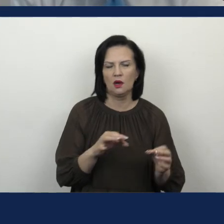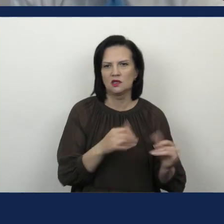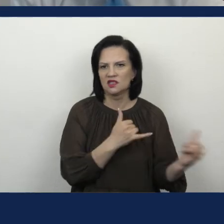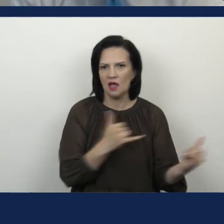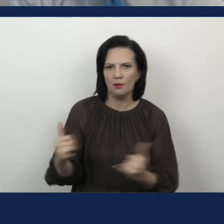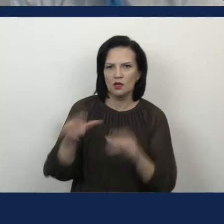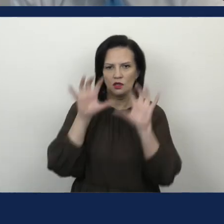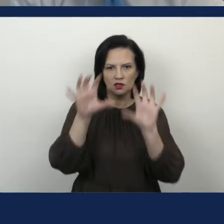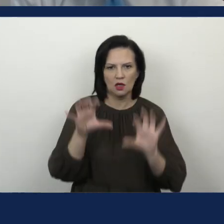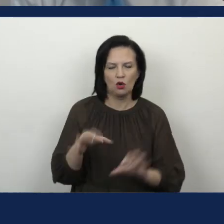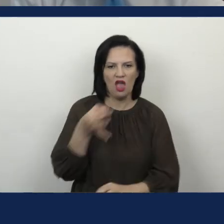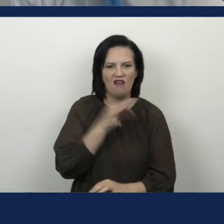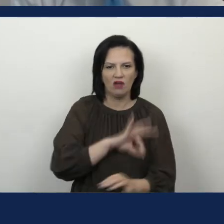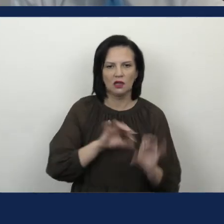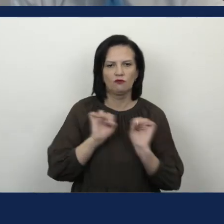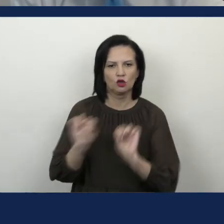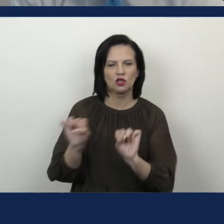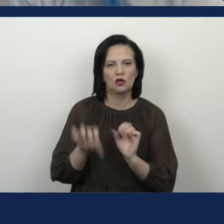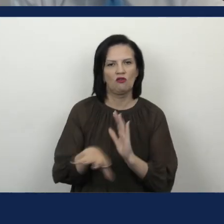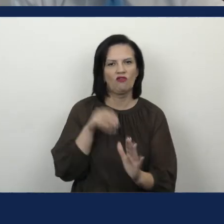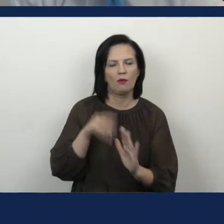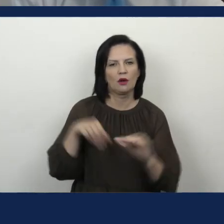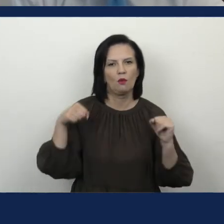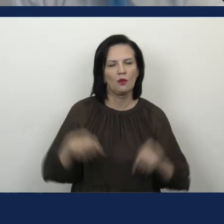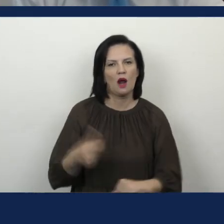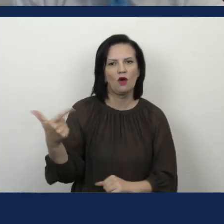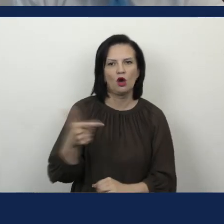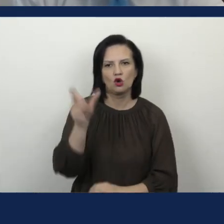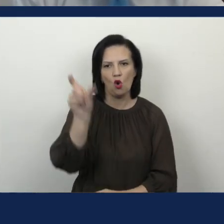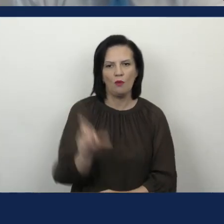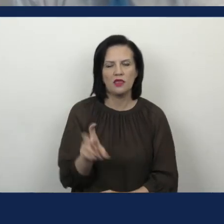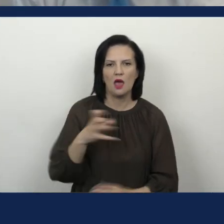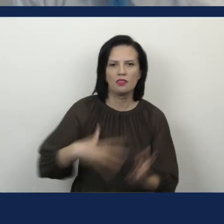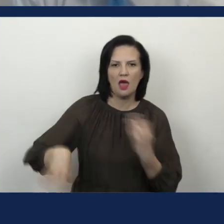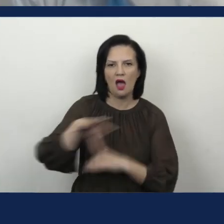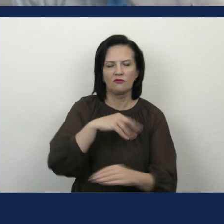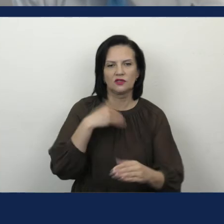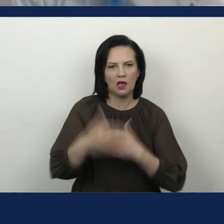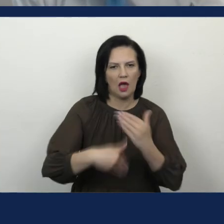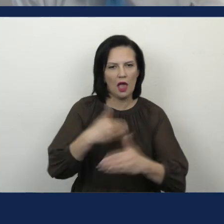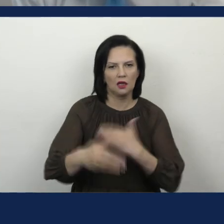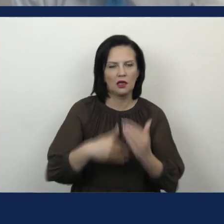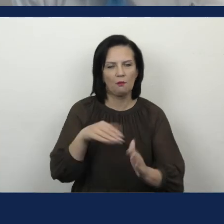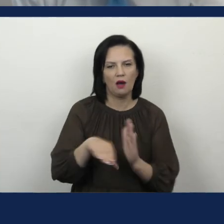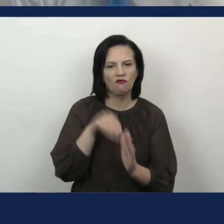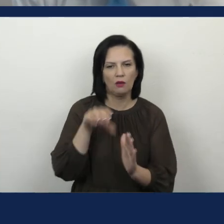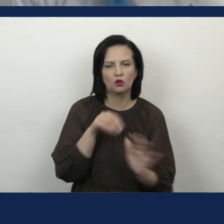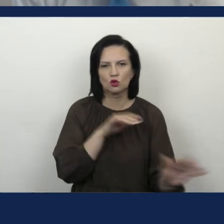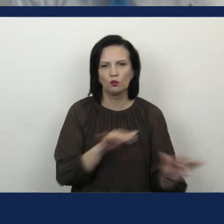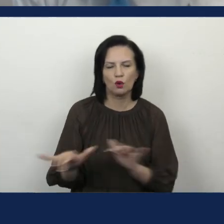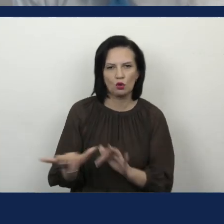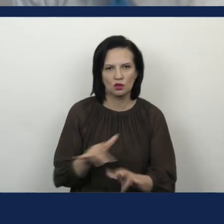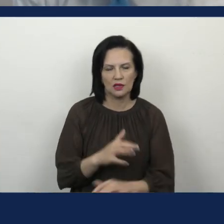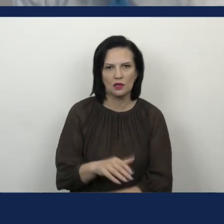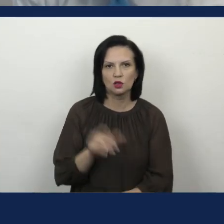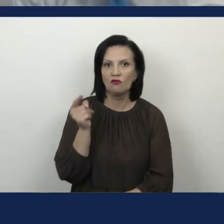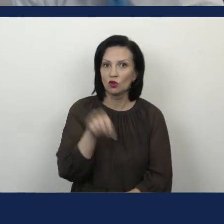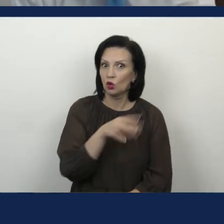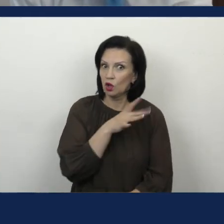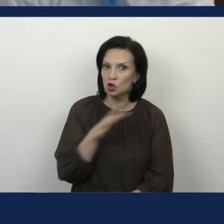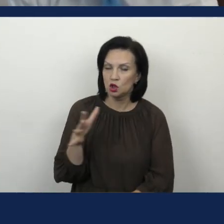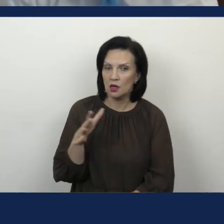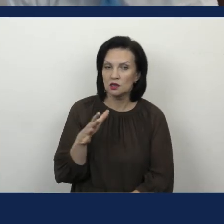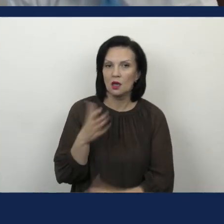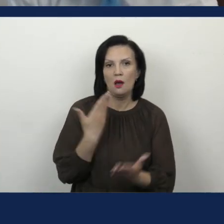provide proper legitimacy, proper application of the law and protection of the legal rights of